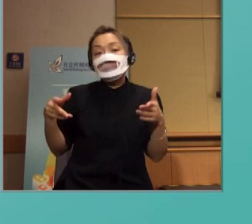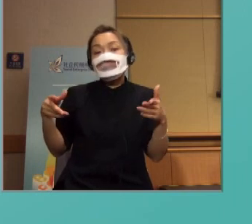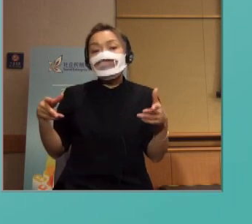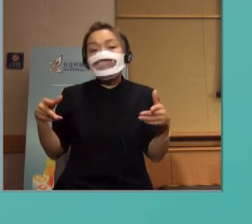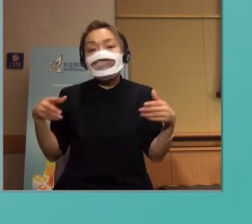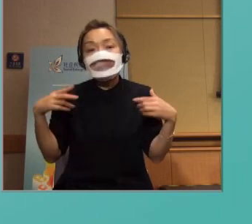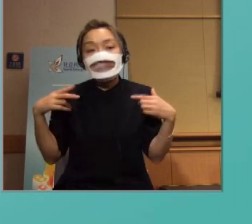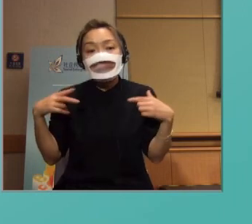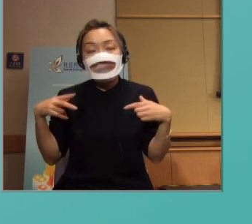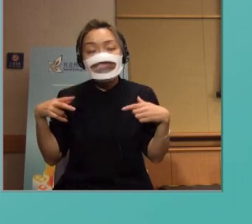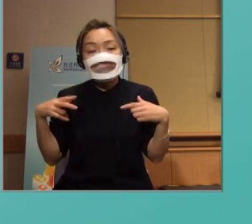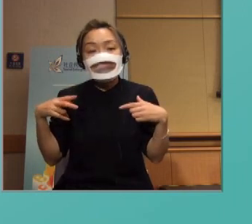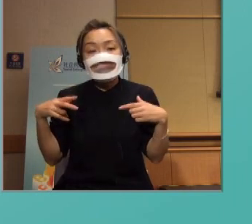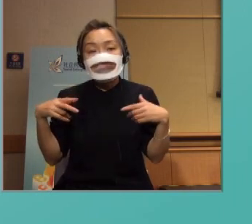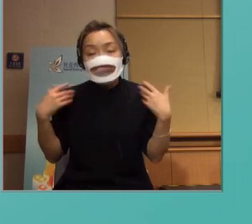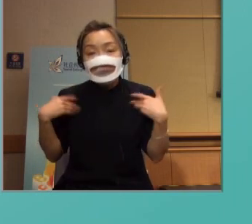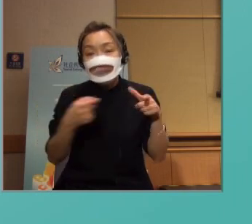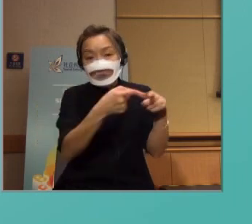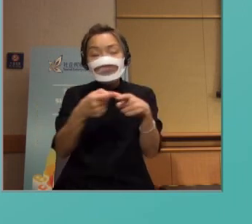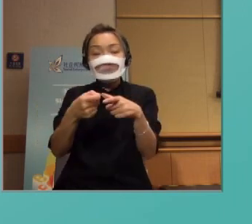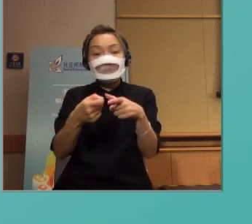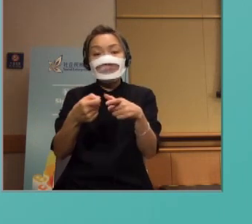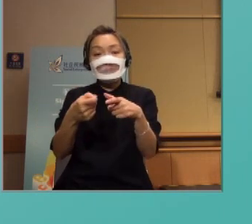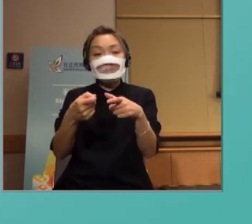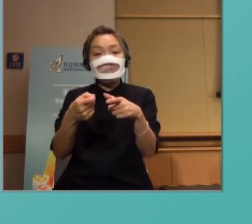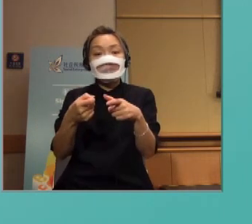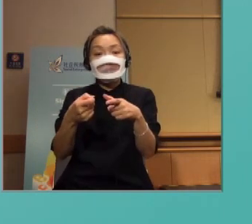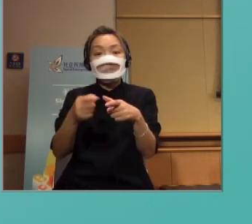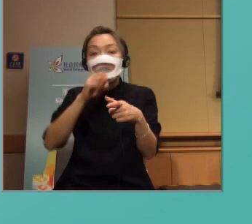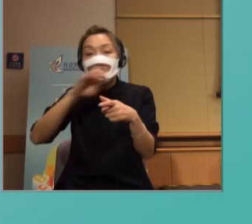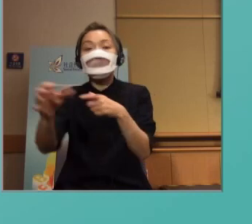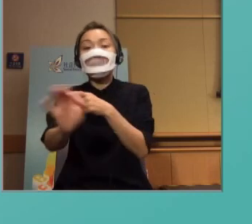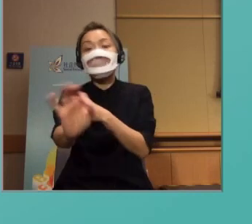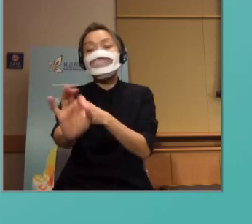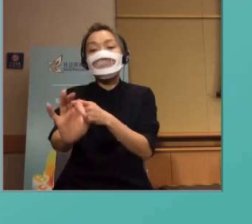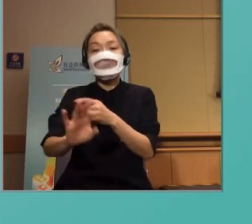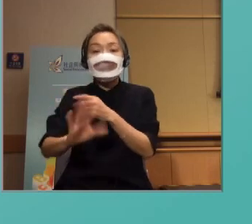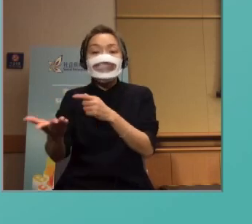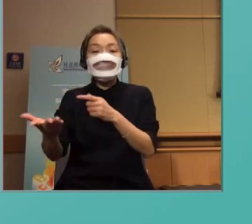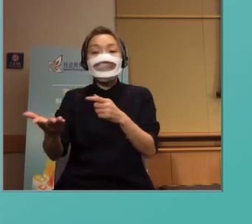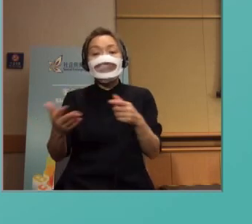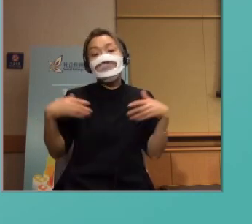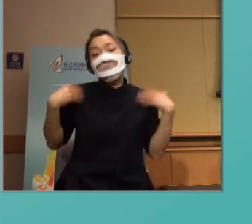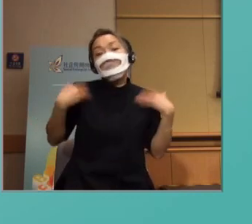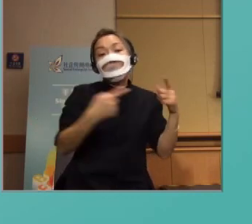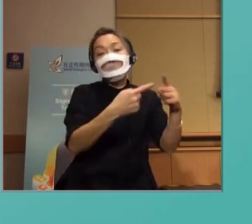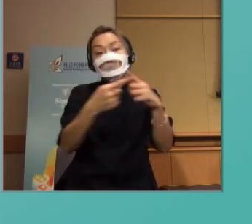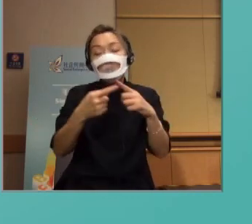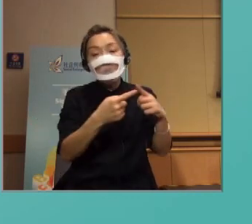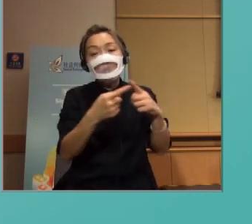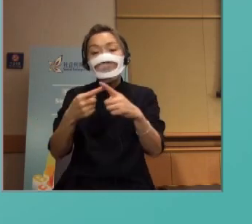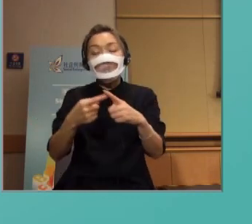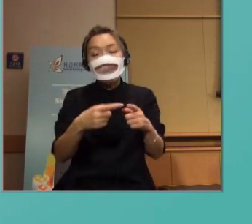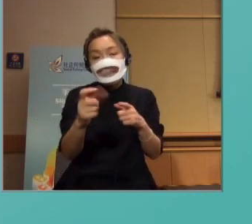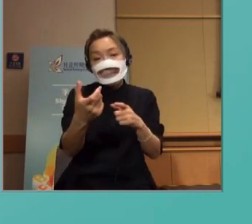because after all, people who play the games for free actually deliver value for this as well. But another example for this is, what happens when you have digital